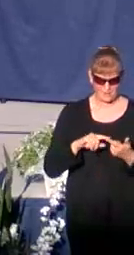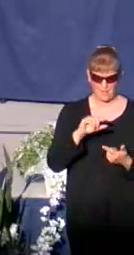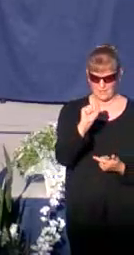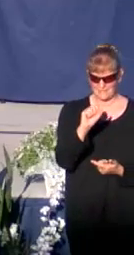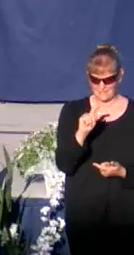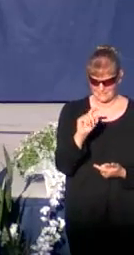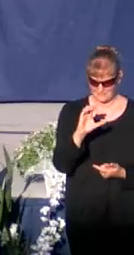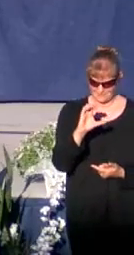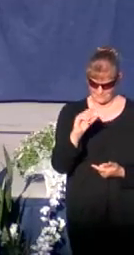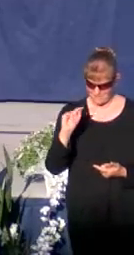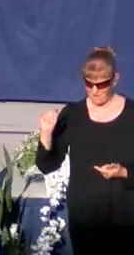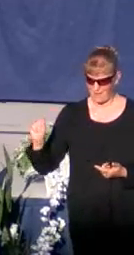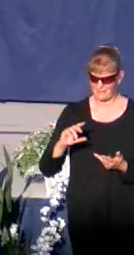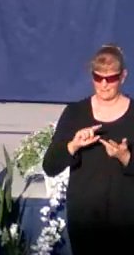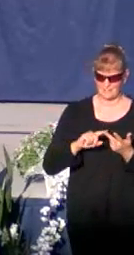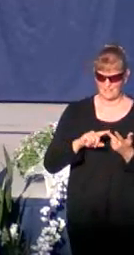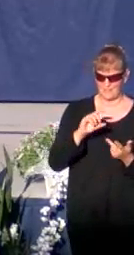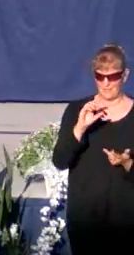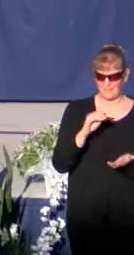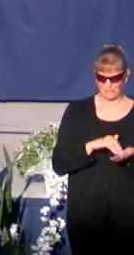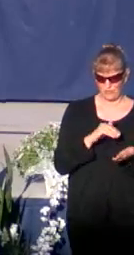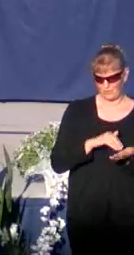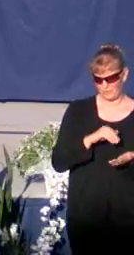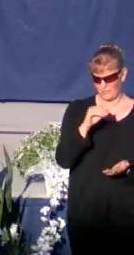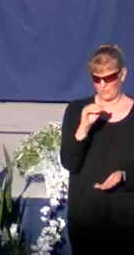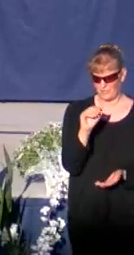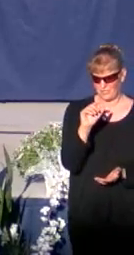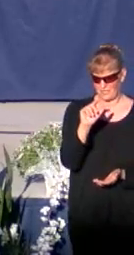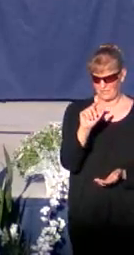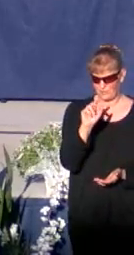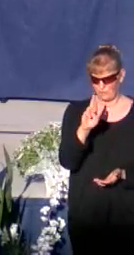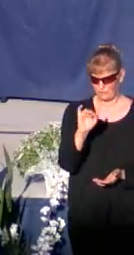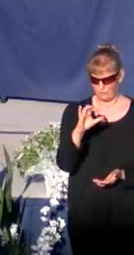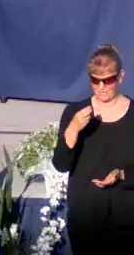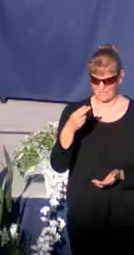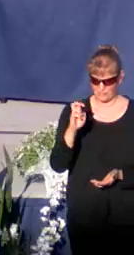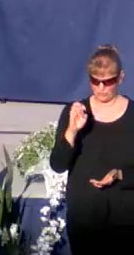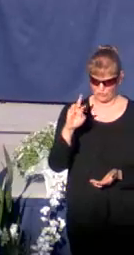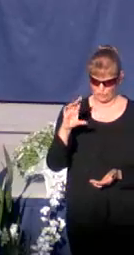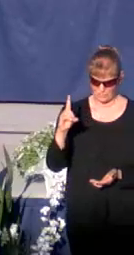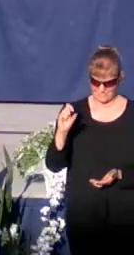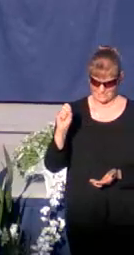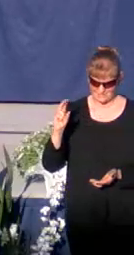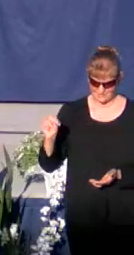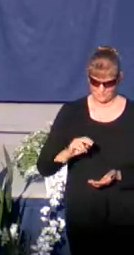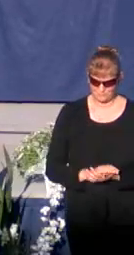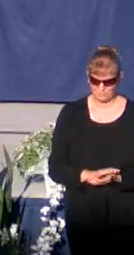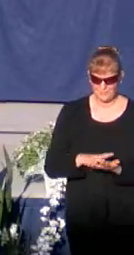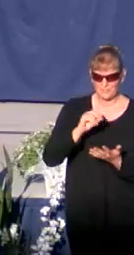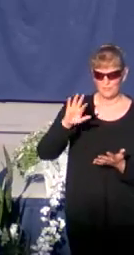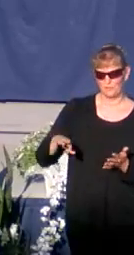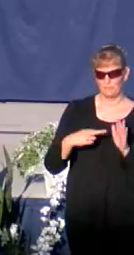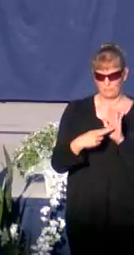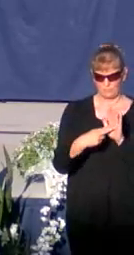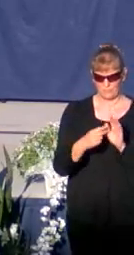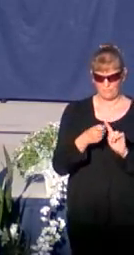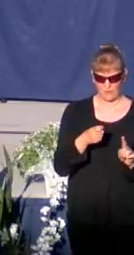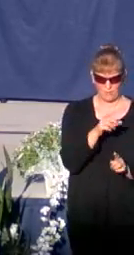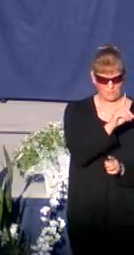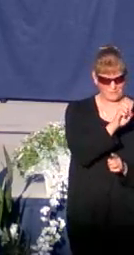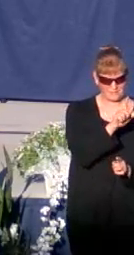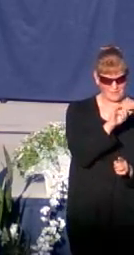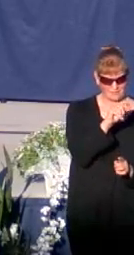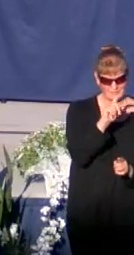and Dr. Aaron Richardson. Student representatives, school board members from Delta High